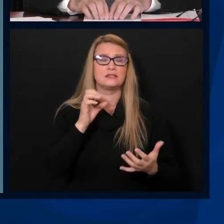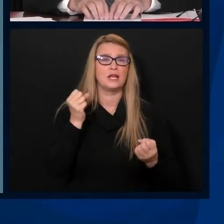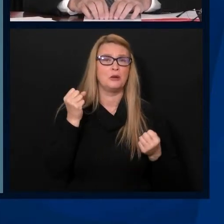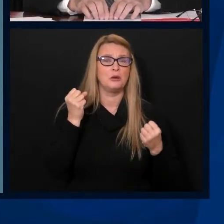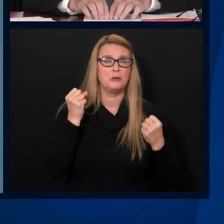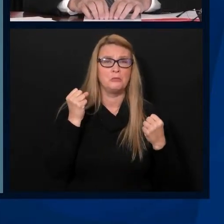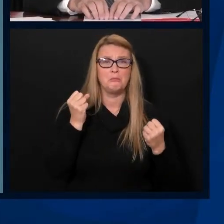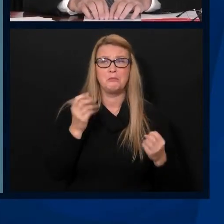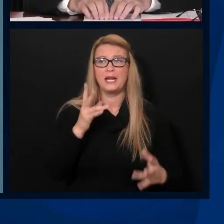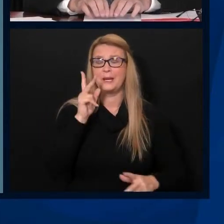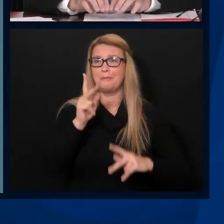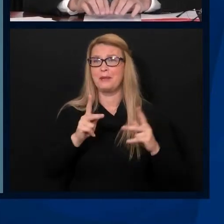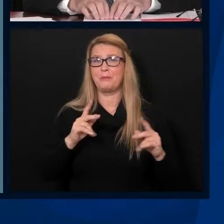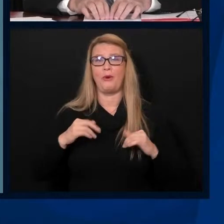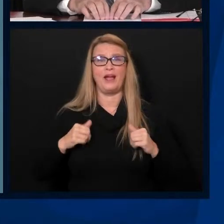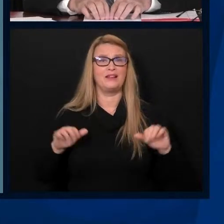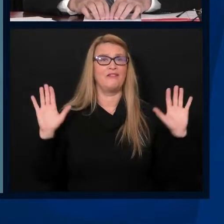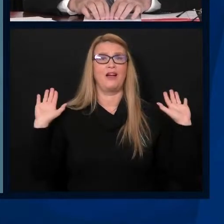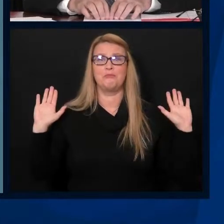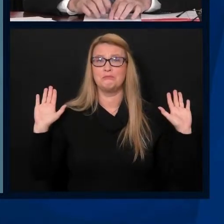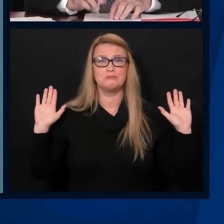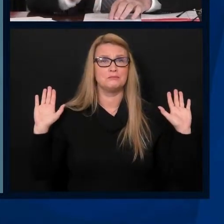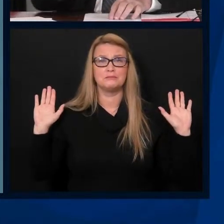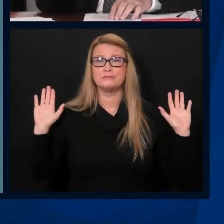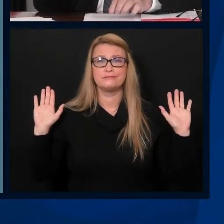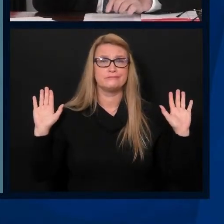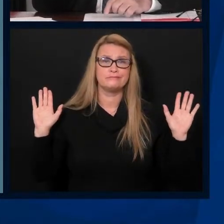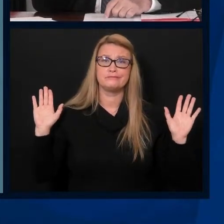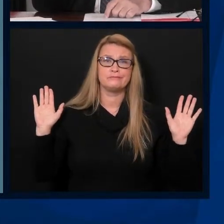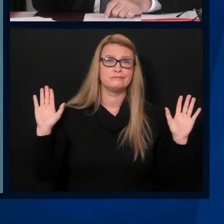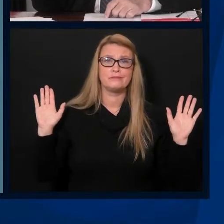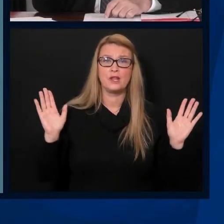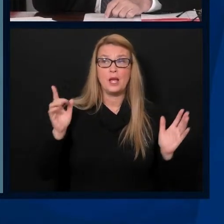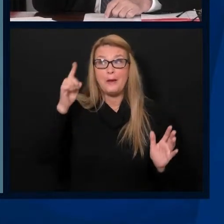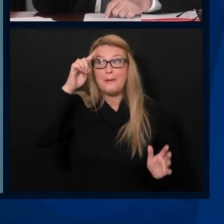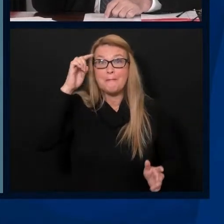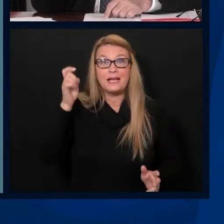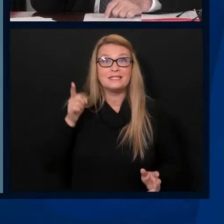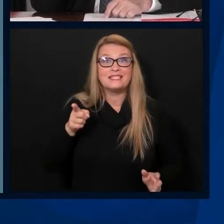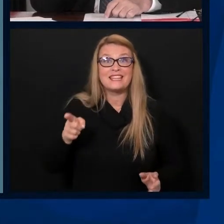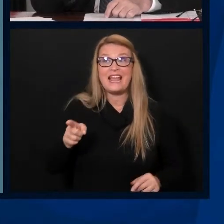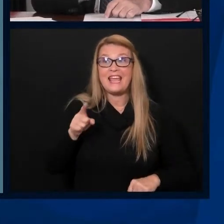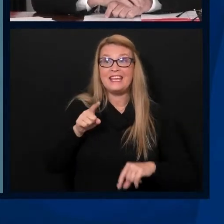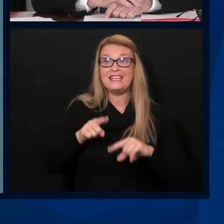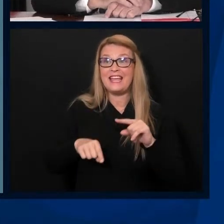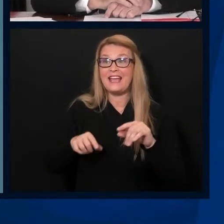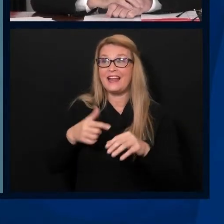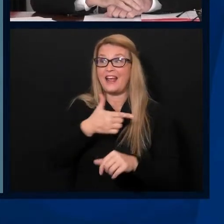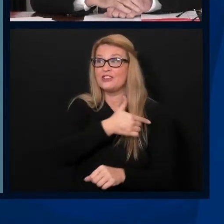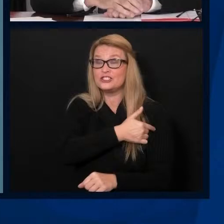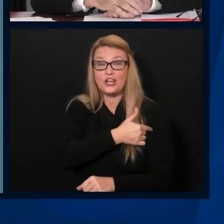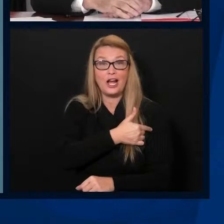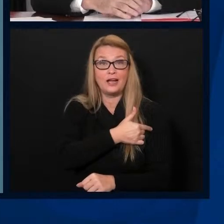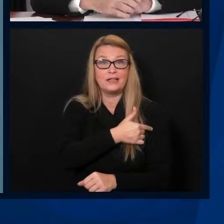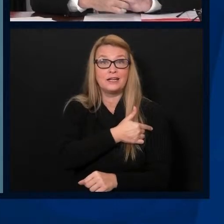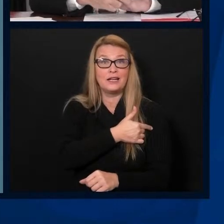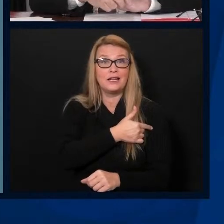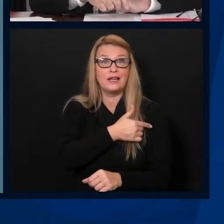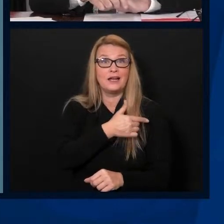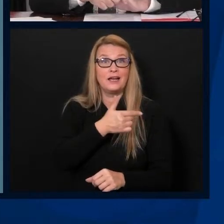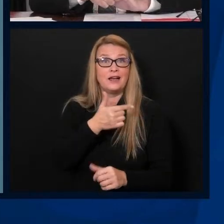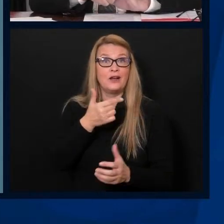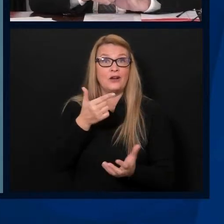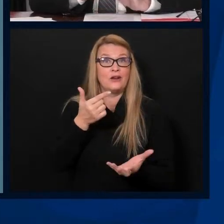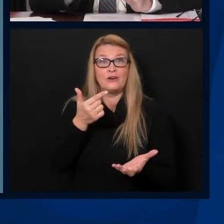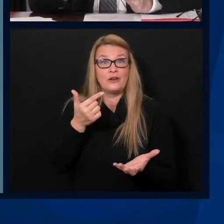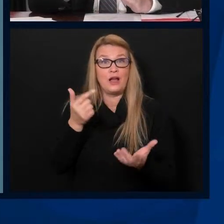lost hope. Had lost hope because they knew they couldn't get a vaccine shot, really and